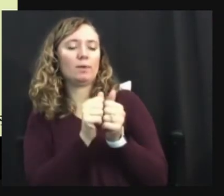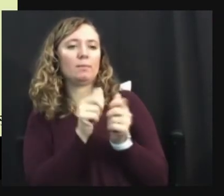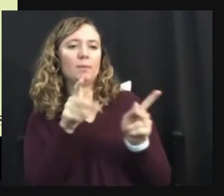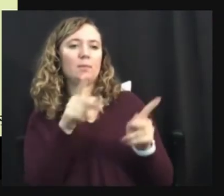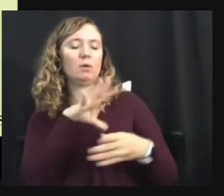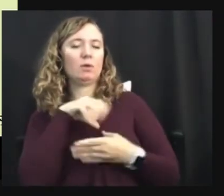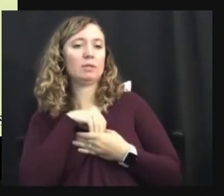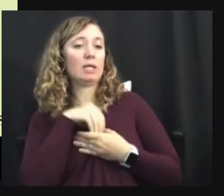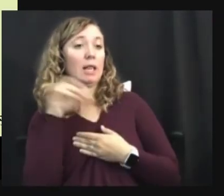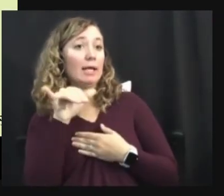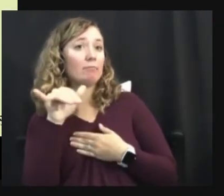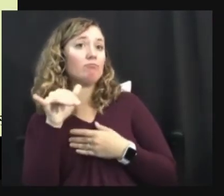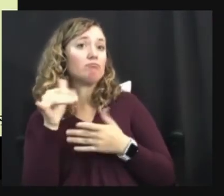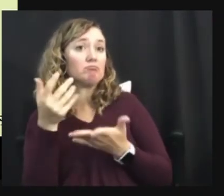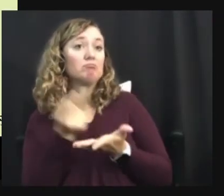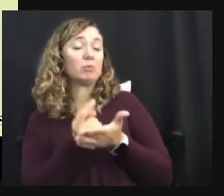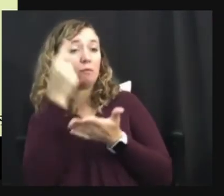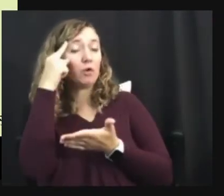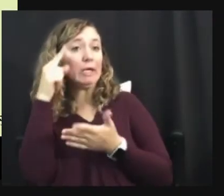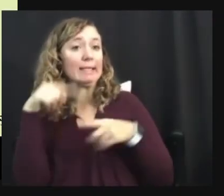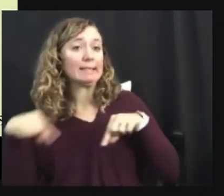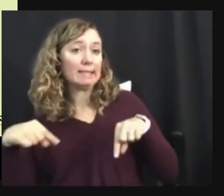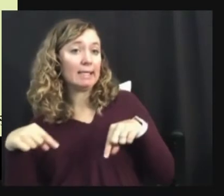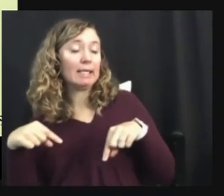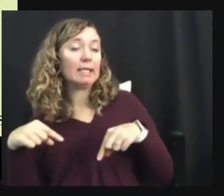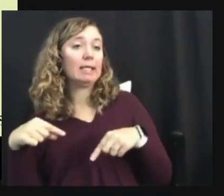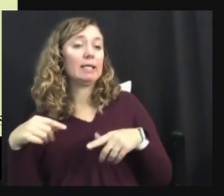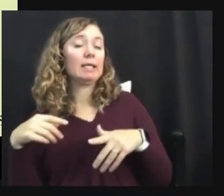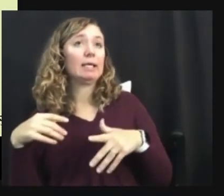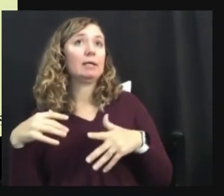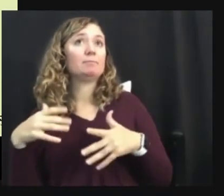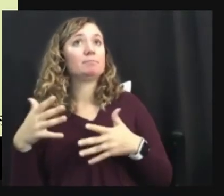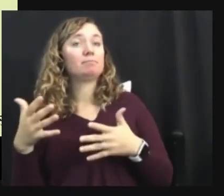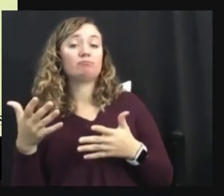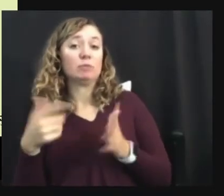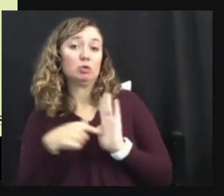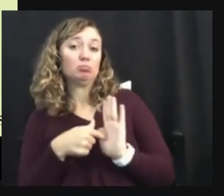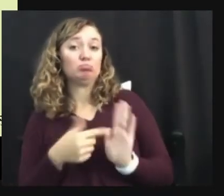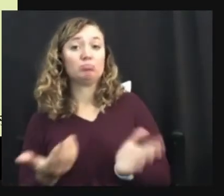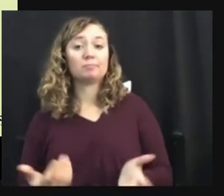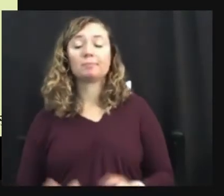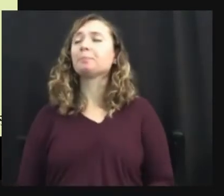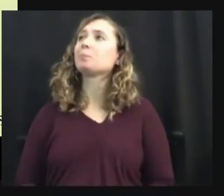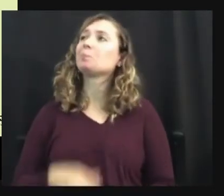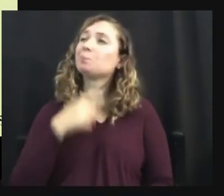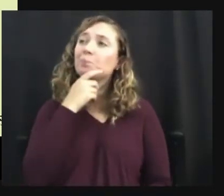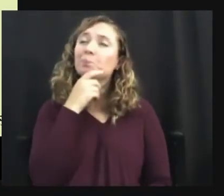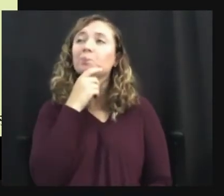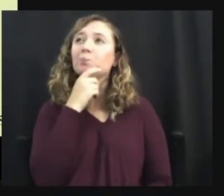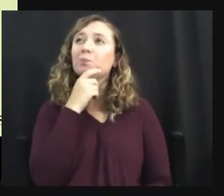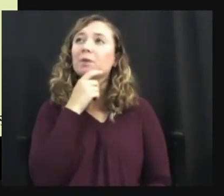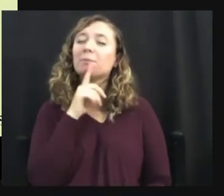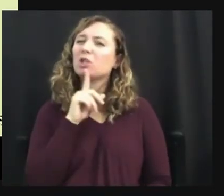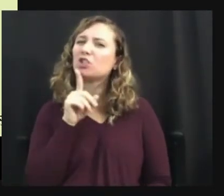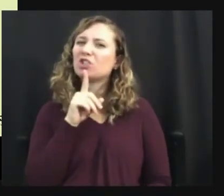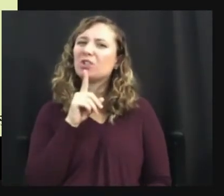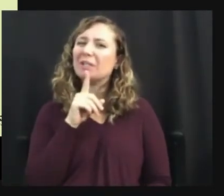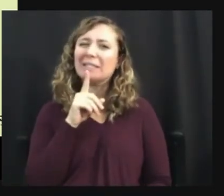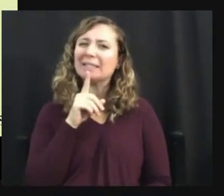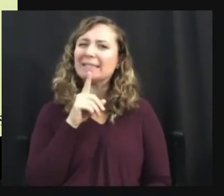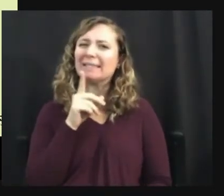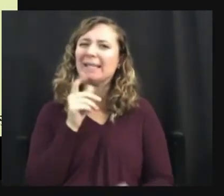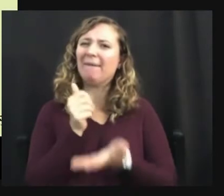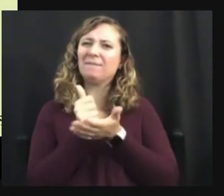I'm not sure it ever does.